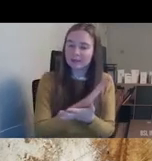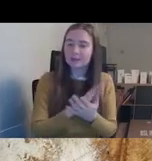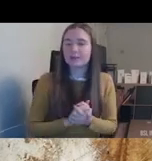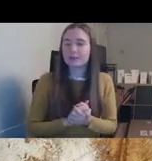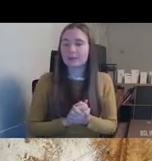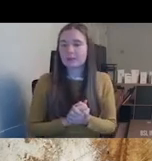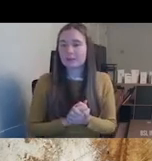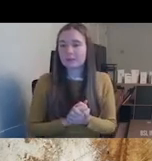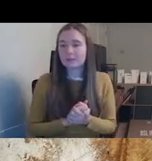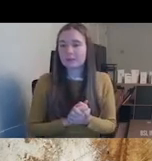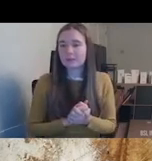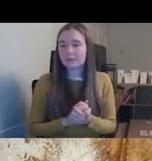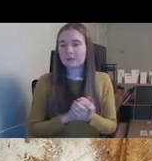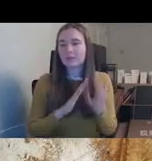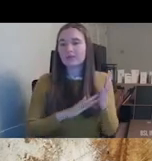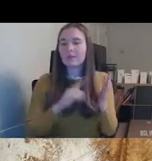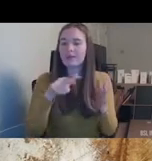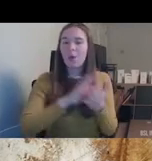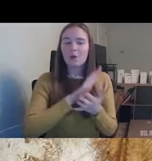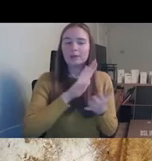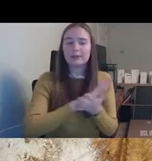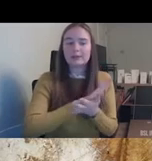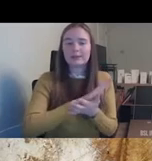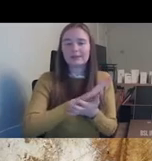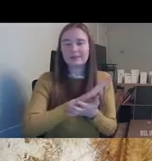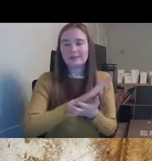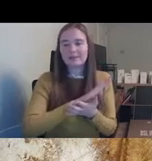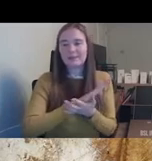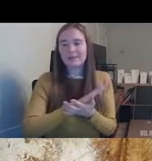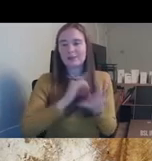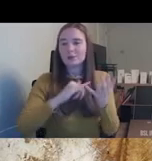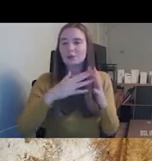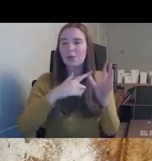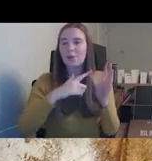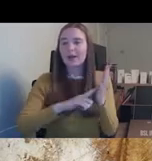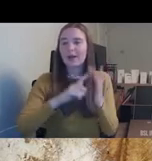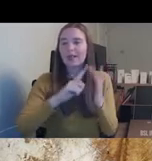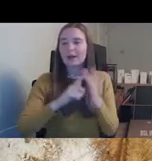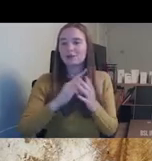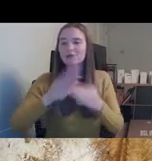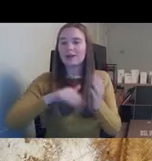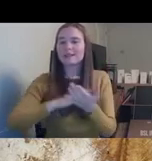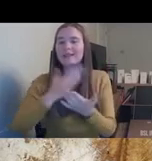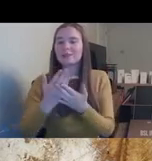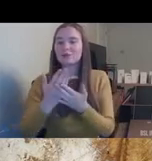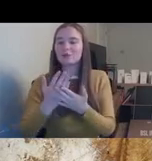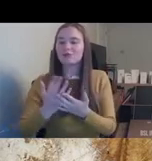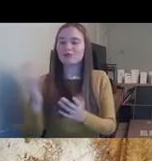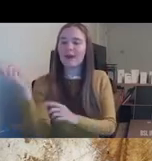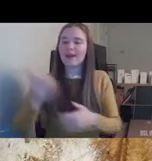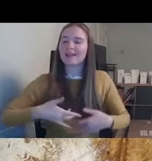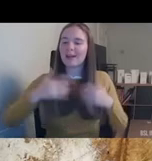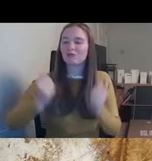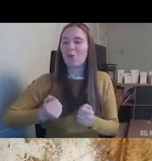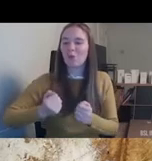Mashuja Day is Swahili, which just translates to Hero's Day. So Kabage was our